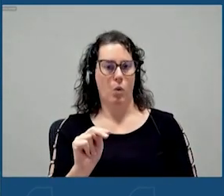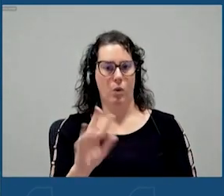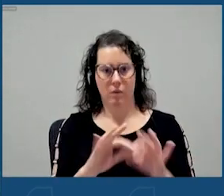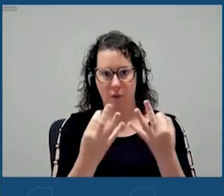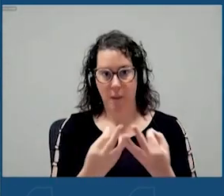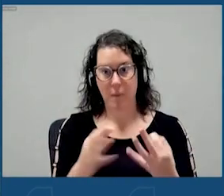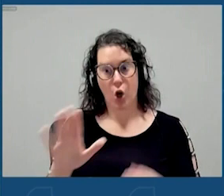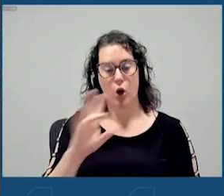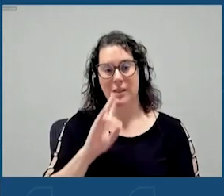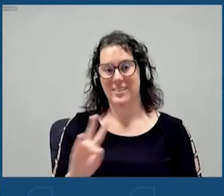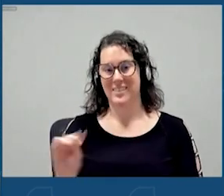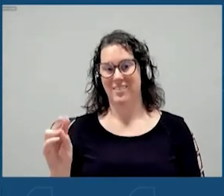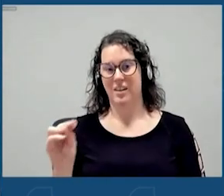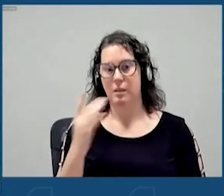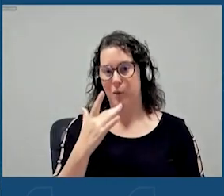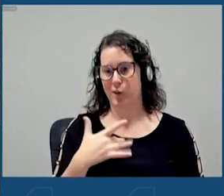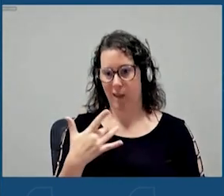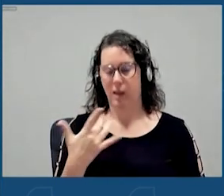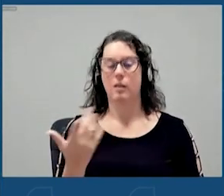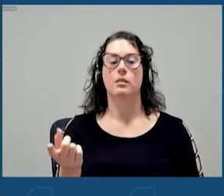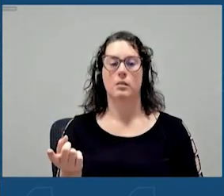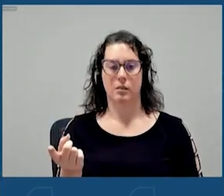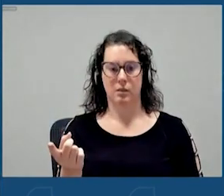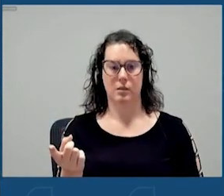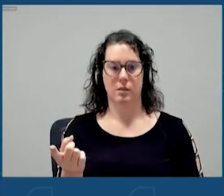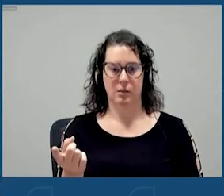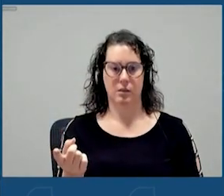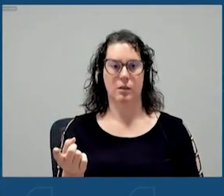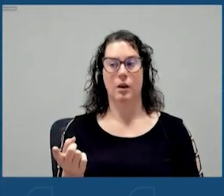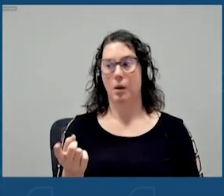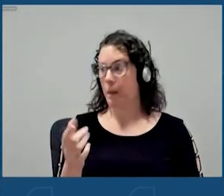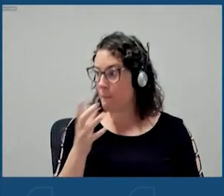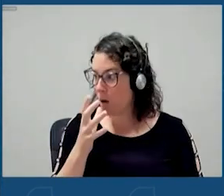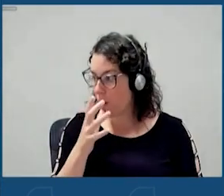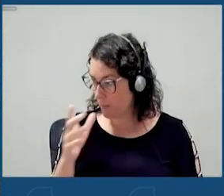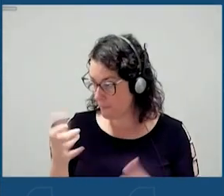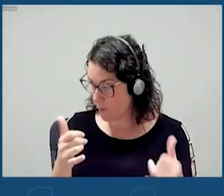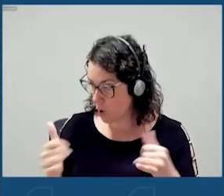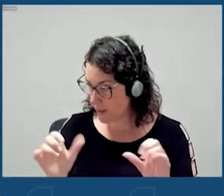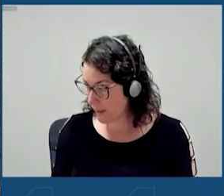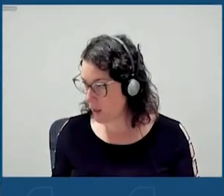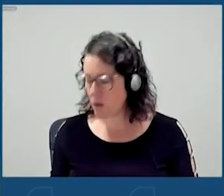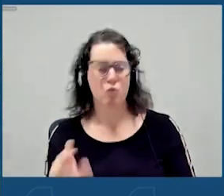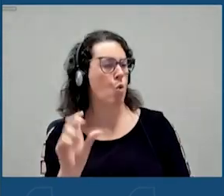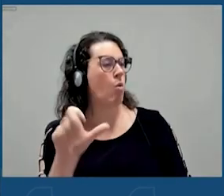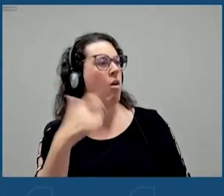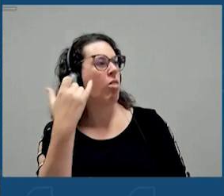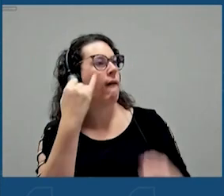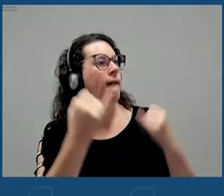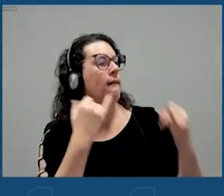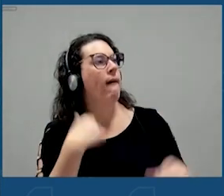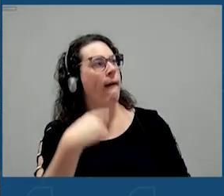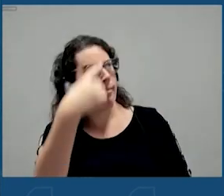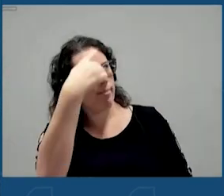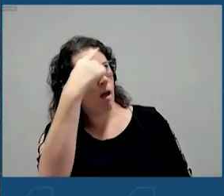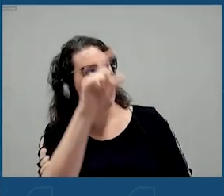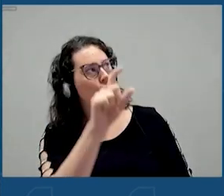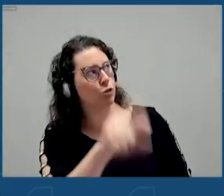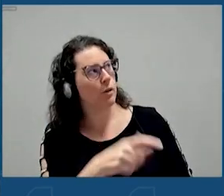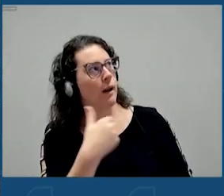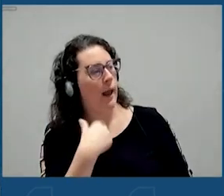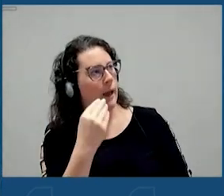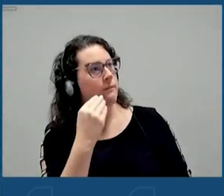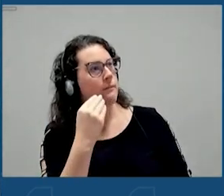70th birthday. Mom, can we throw you a party? No, I had another idea. I thought I should have a home